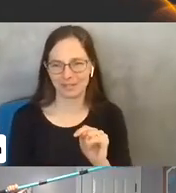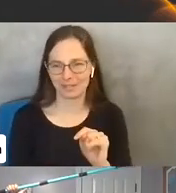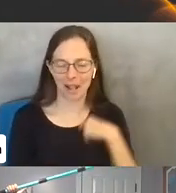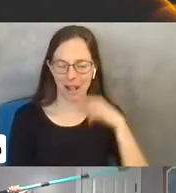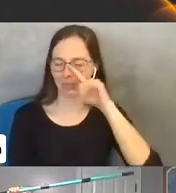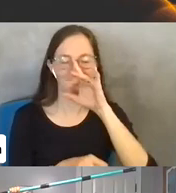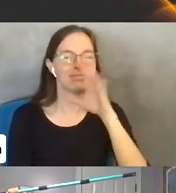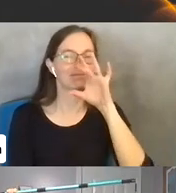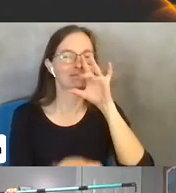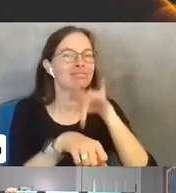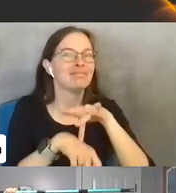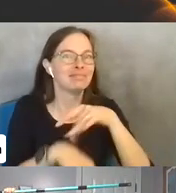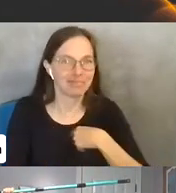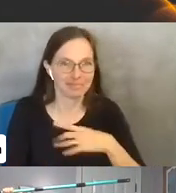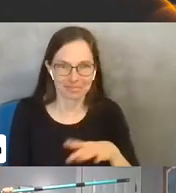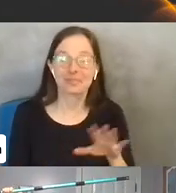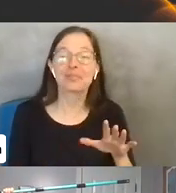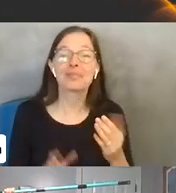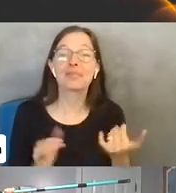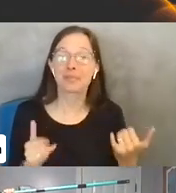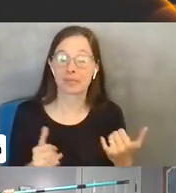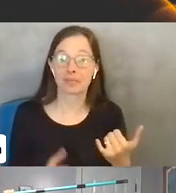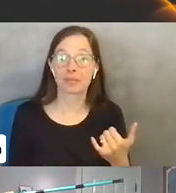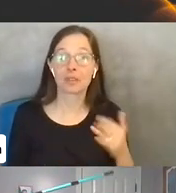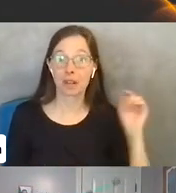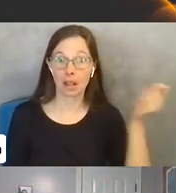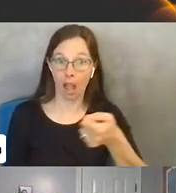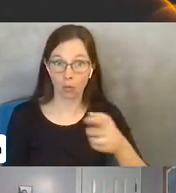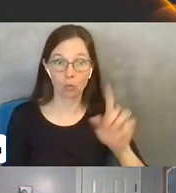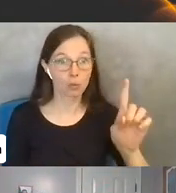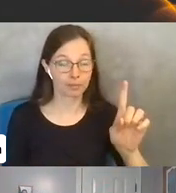obsessed. And then we cut 1.